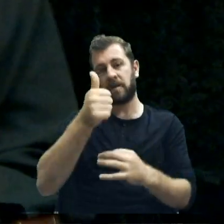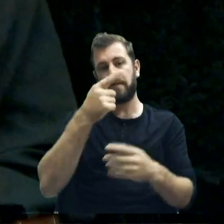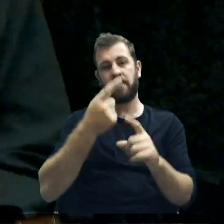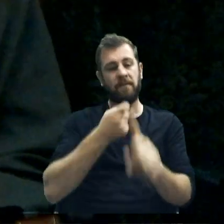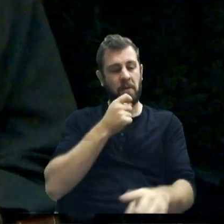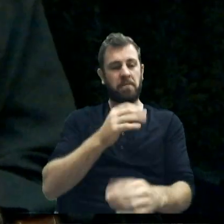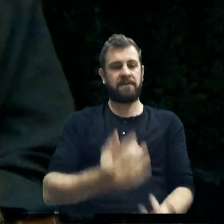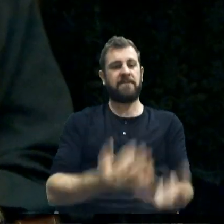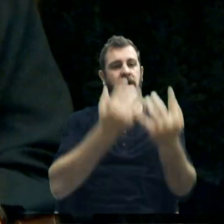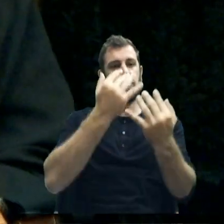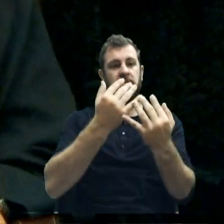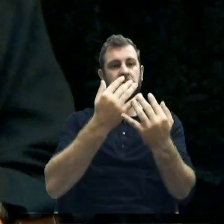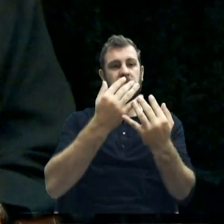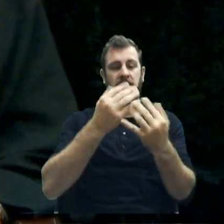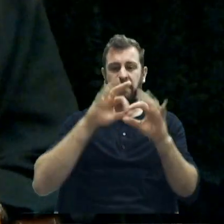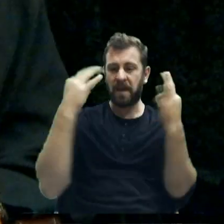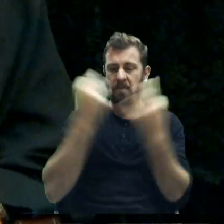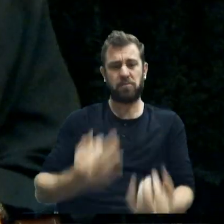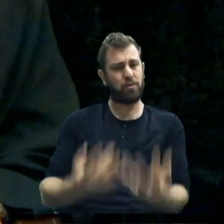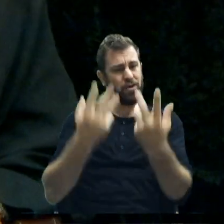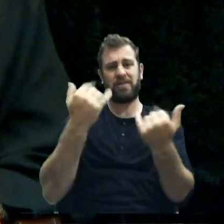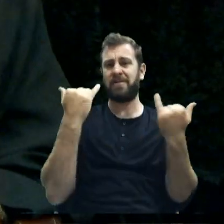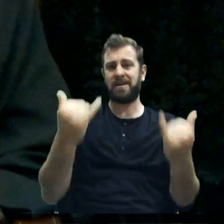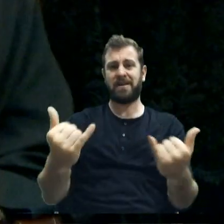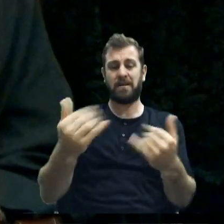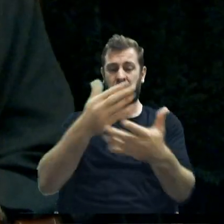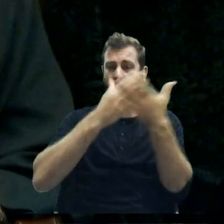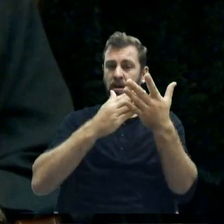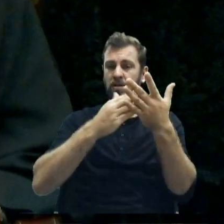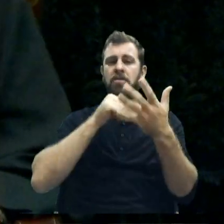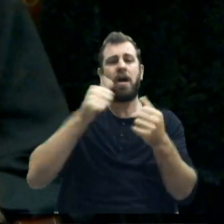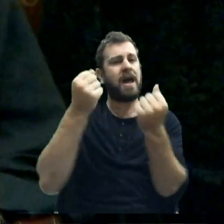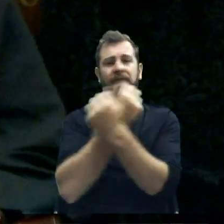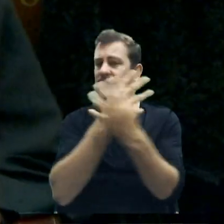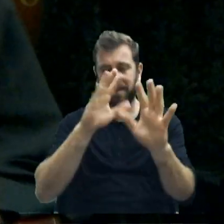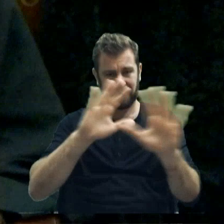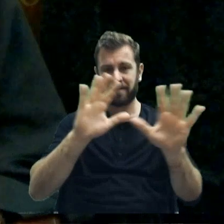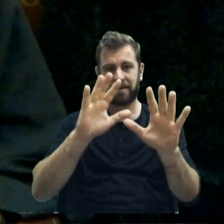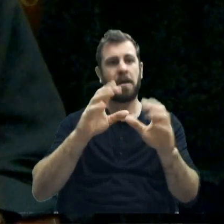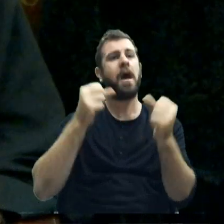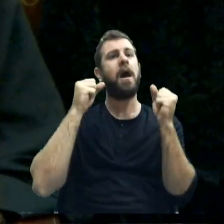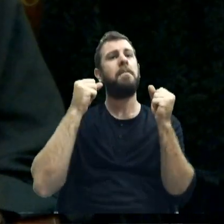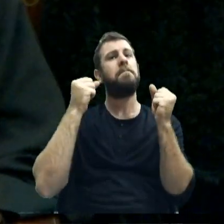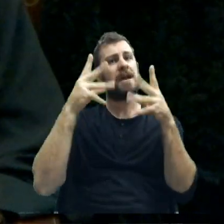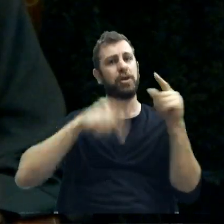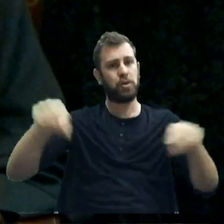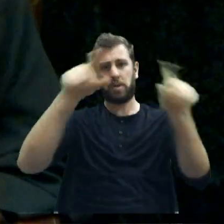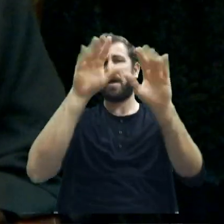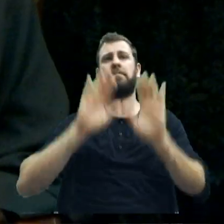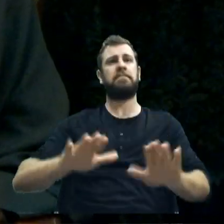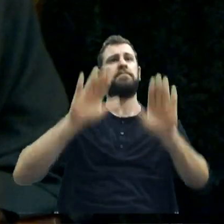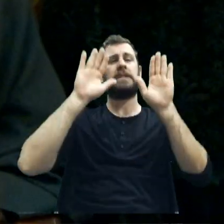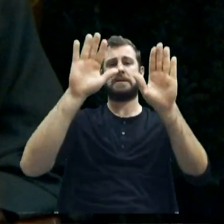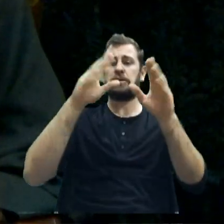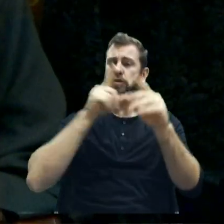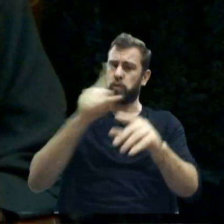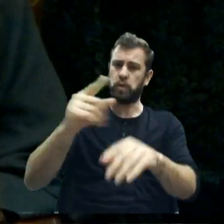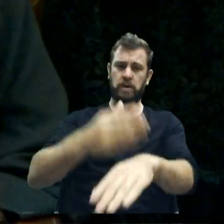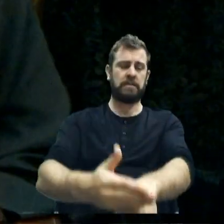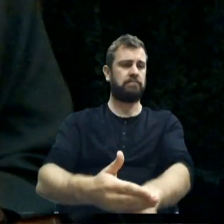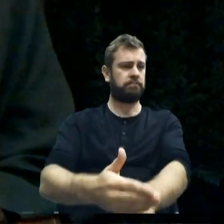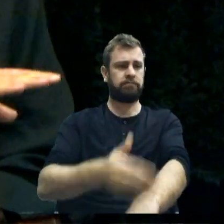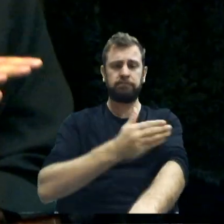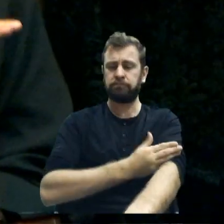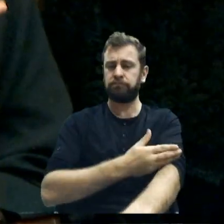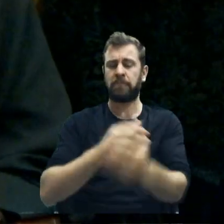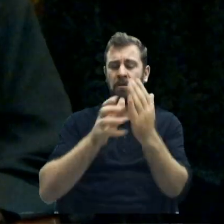These families are burning, and part of it, and I say part of it, it's not everything. A lot of you are amazing in your homes, true leaders. And if